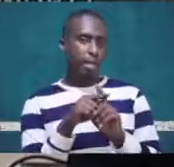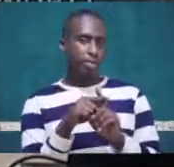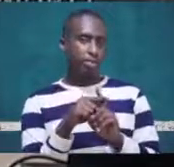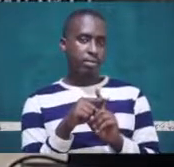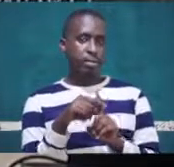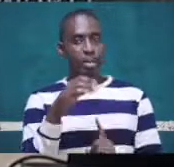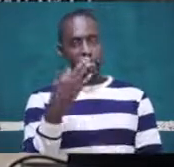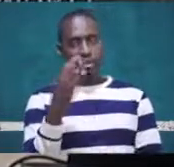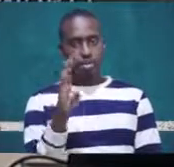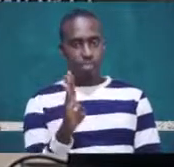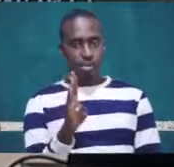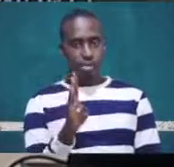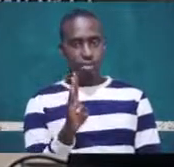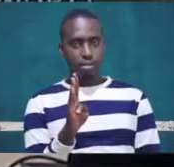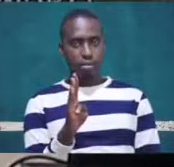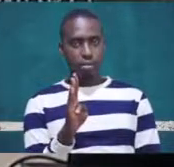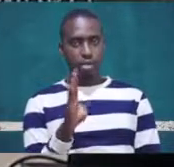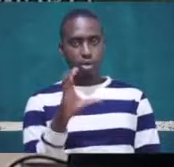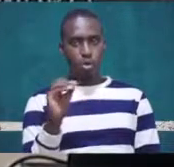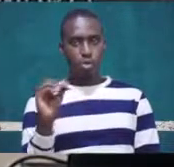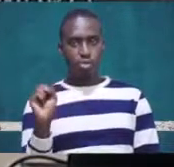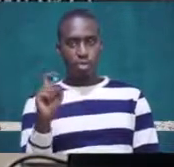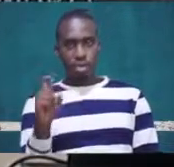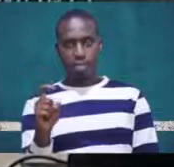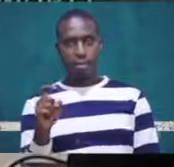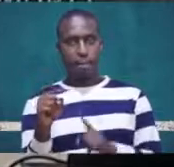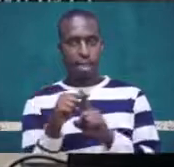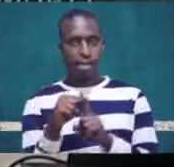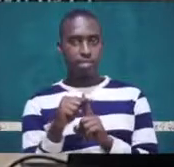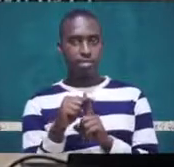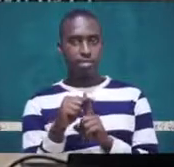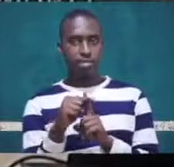plus 3b cos x plus